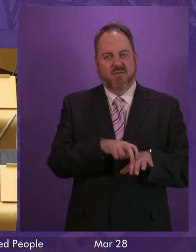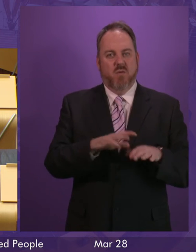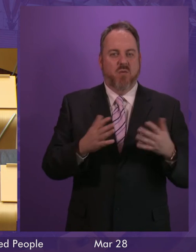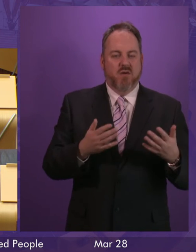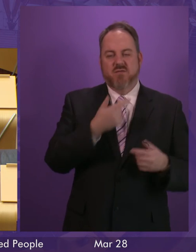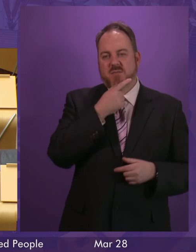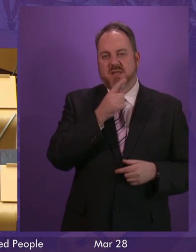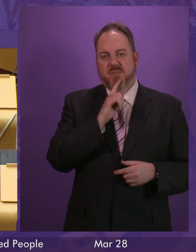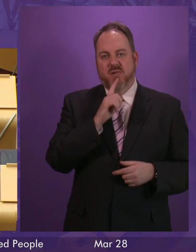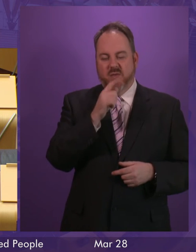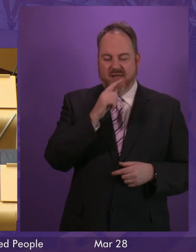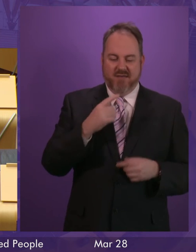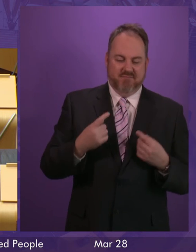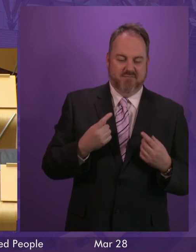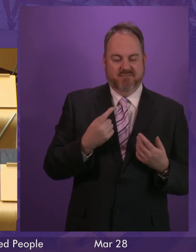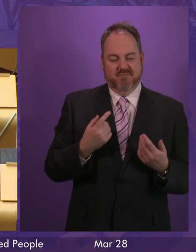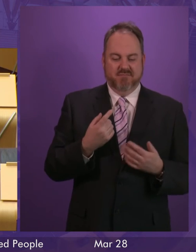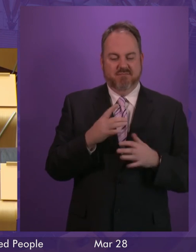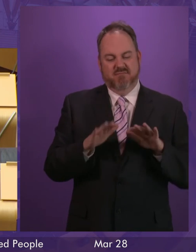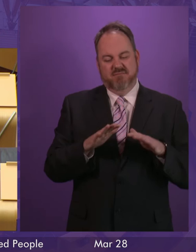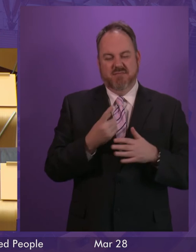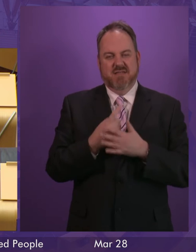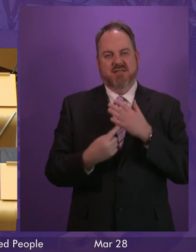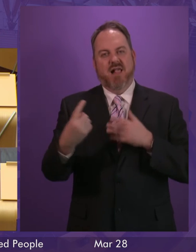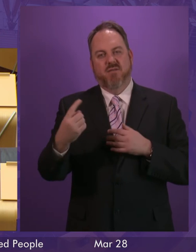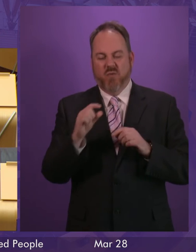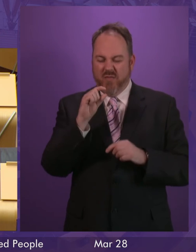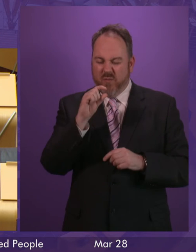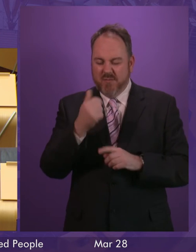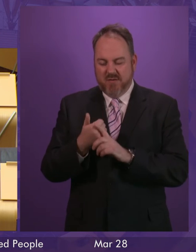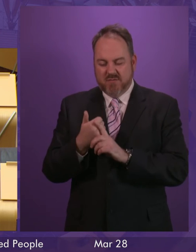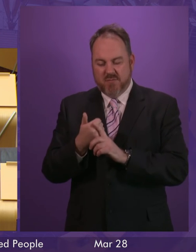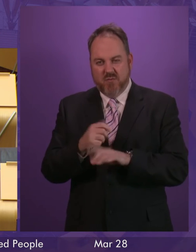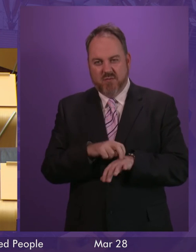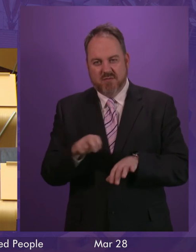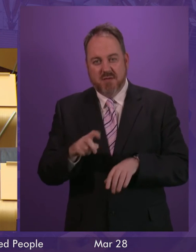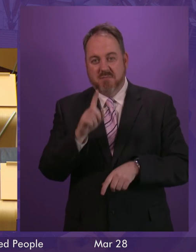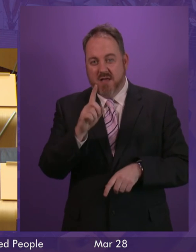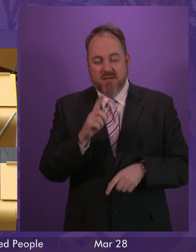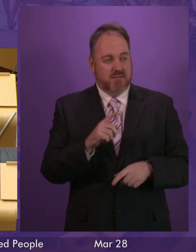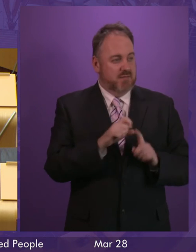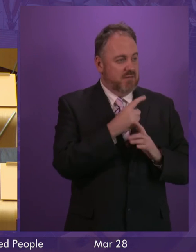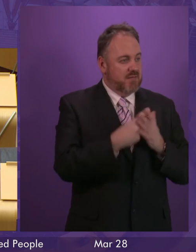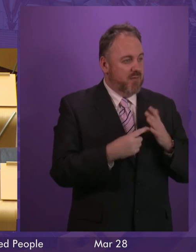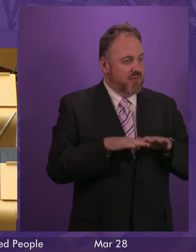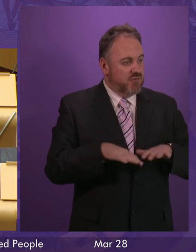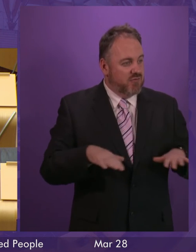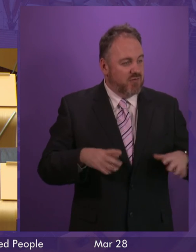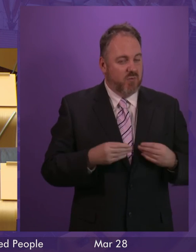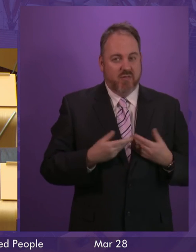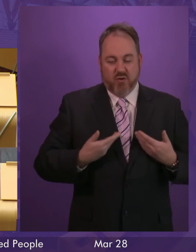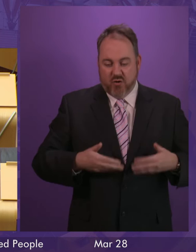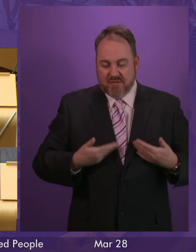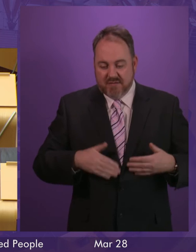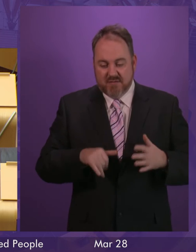transfer with minimal assistance. Both disabled children and adults with continence issues